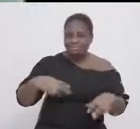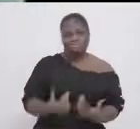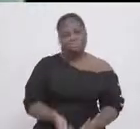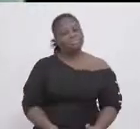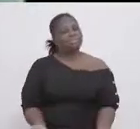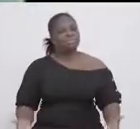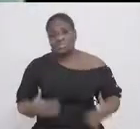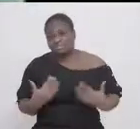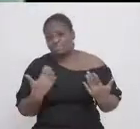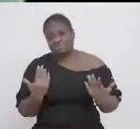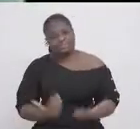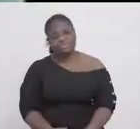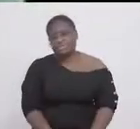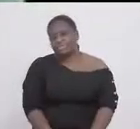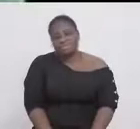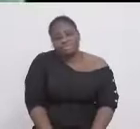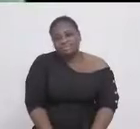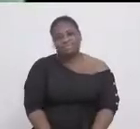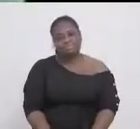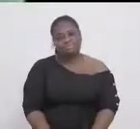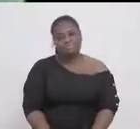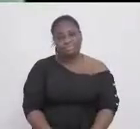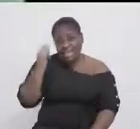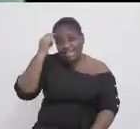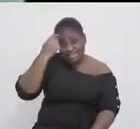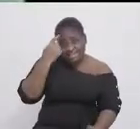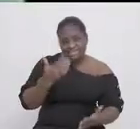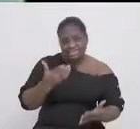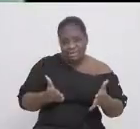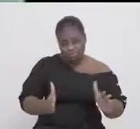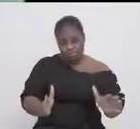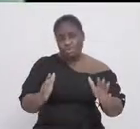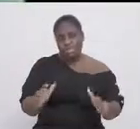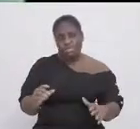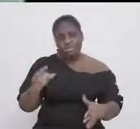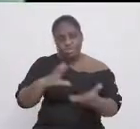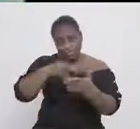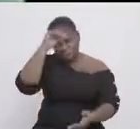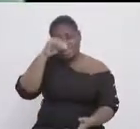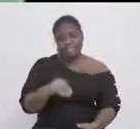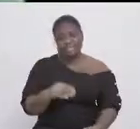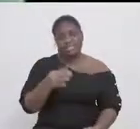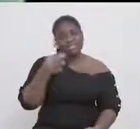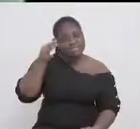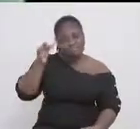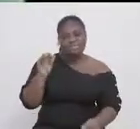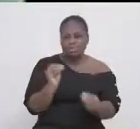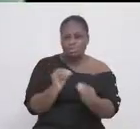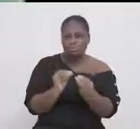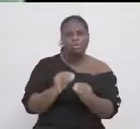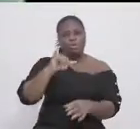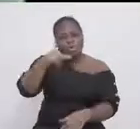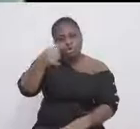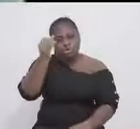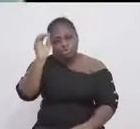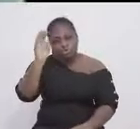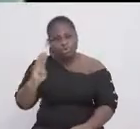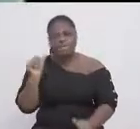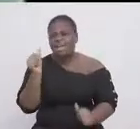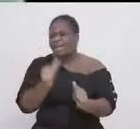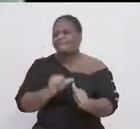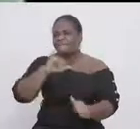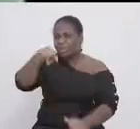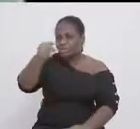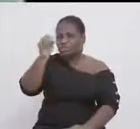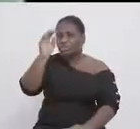exciting. And I think that is really the way to go. It is the future. More jobs will require, I think almost every